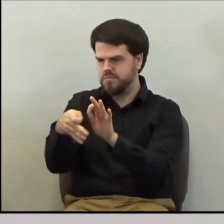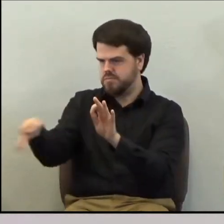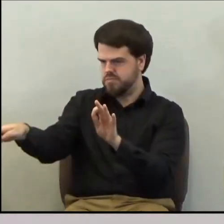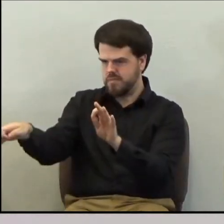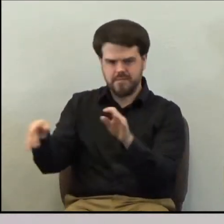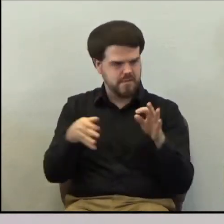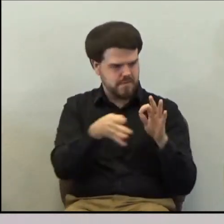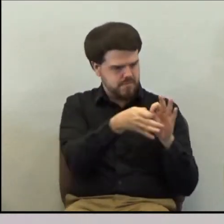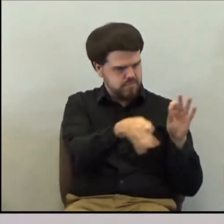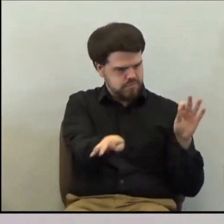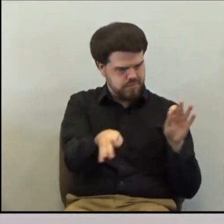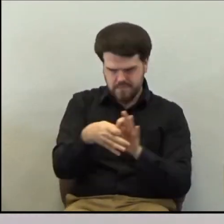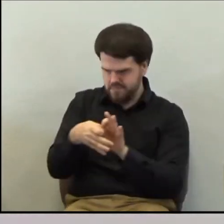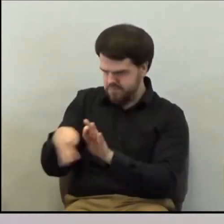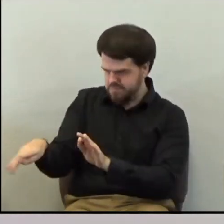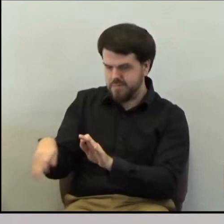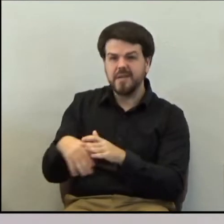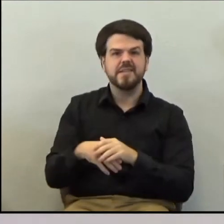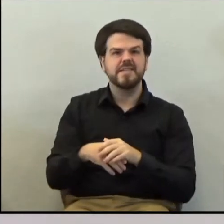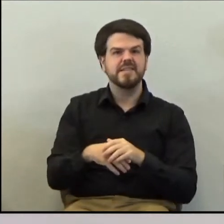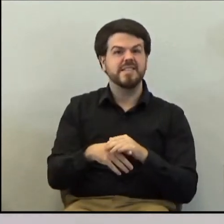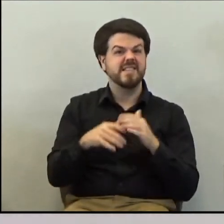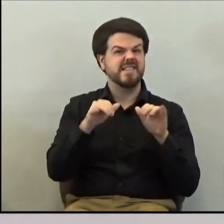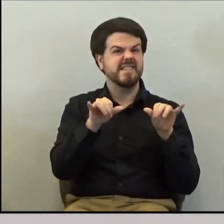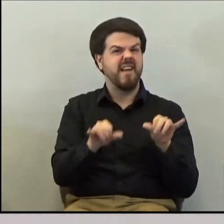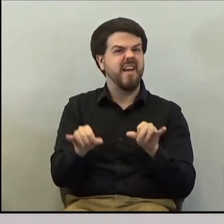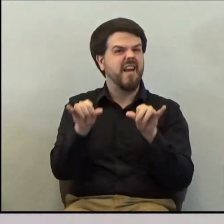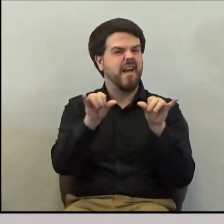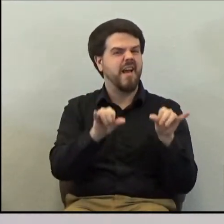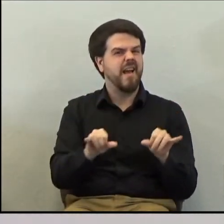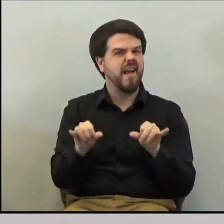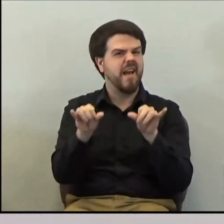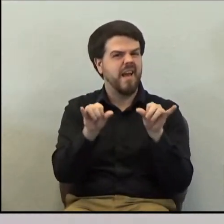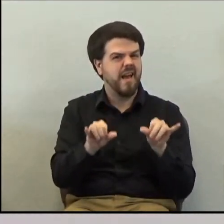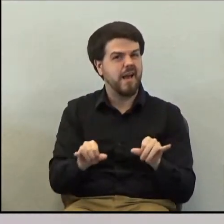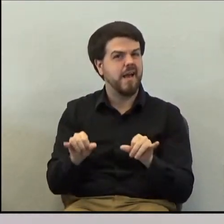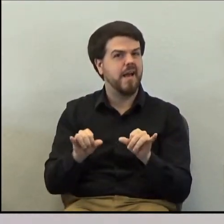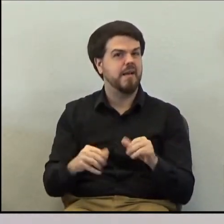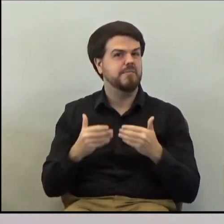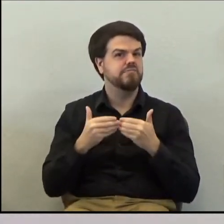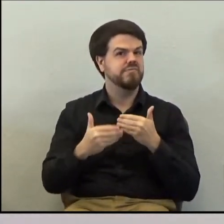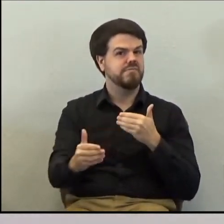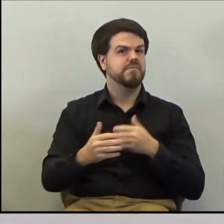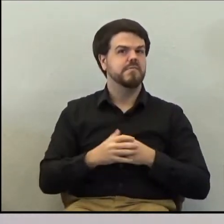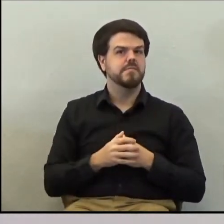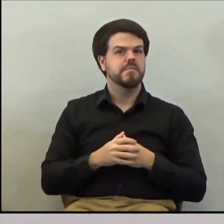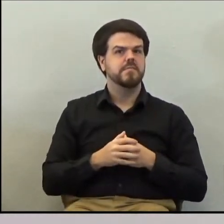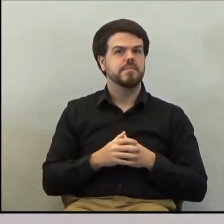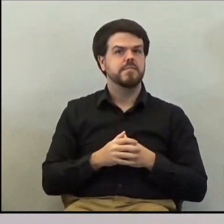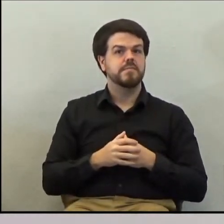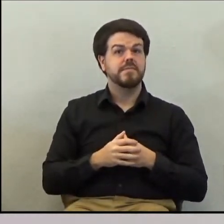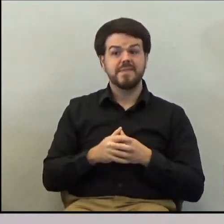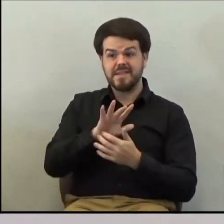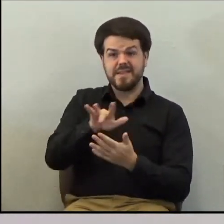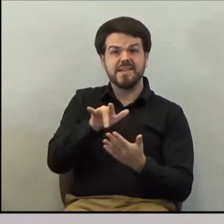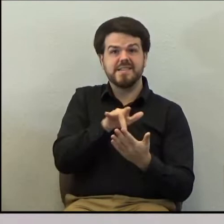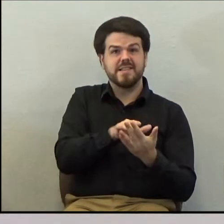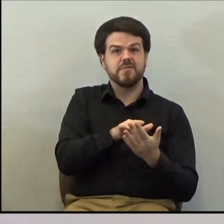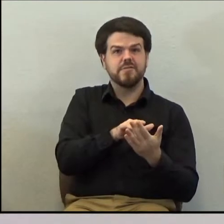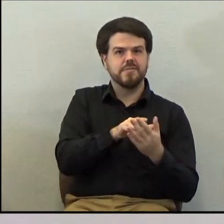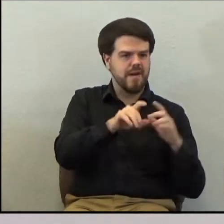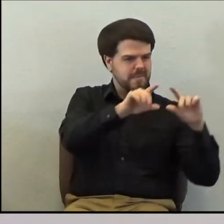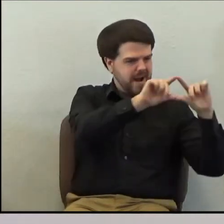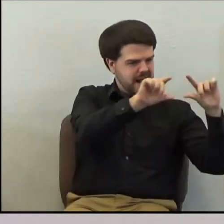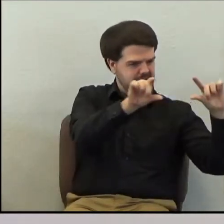copy. Every letter of the second line, theirs had to be there. And then, in the very center of